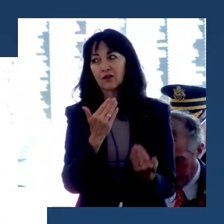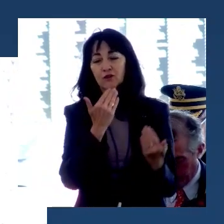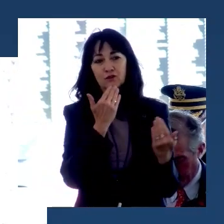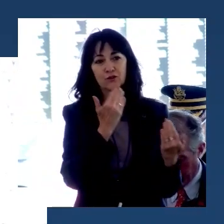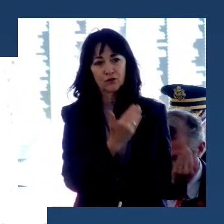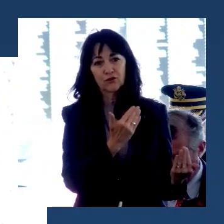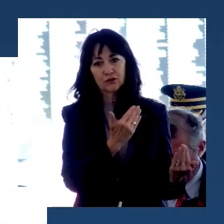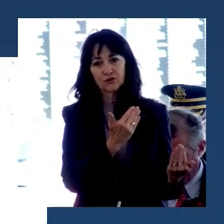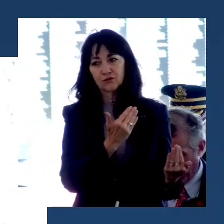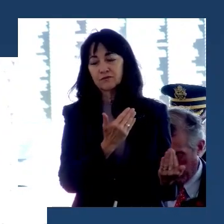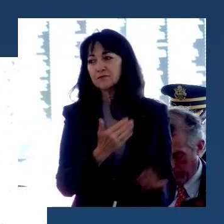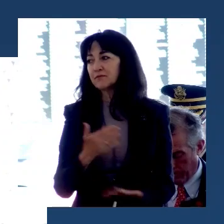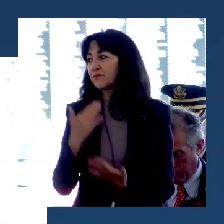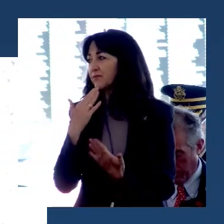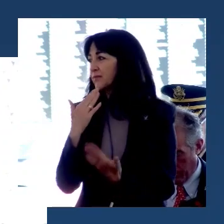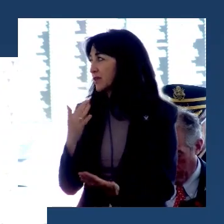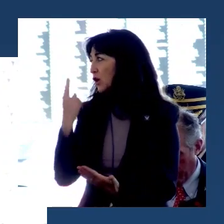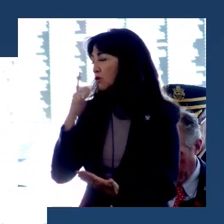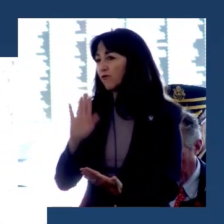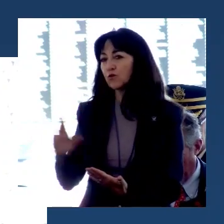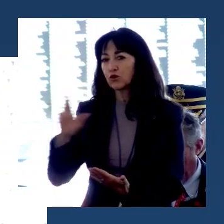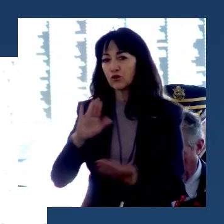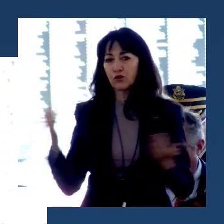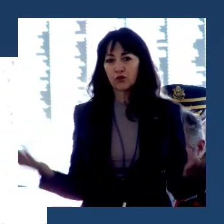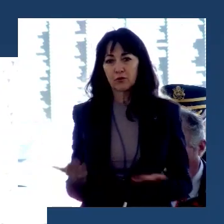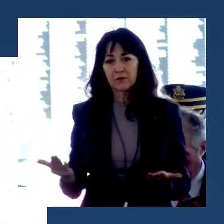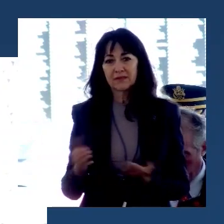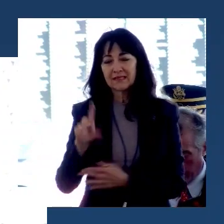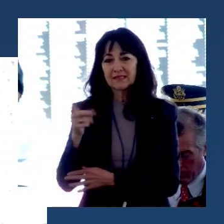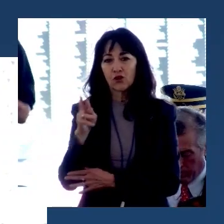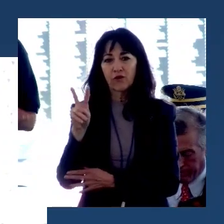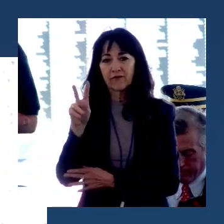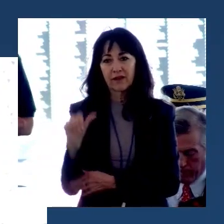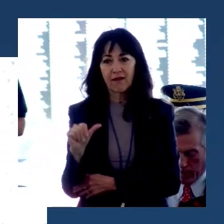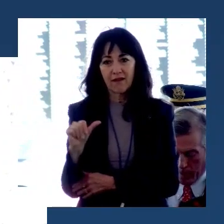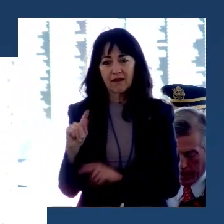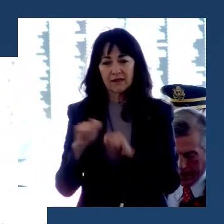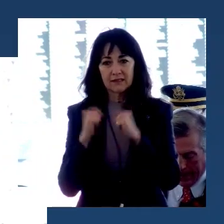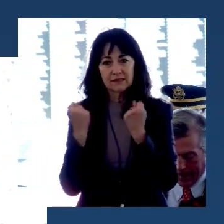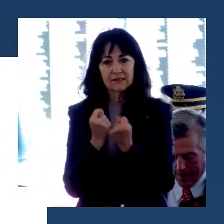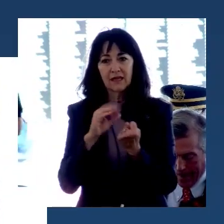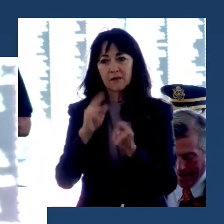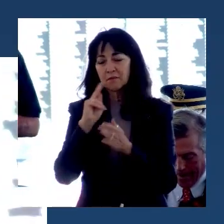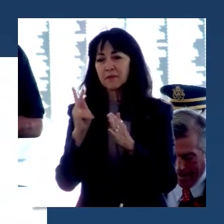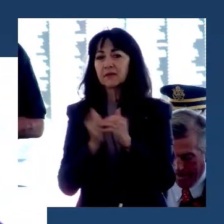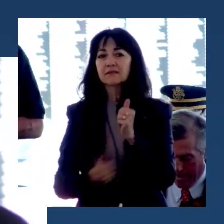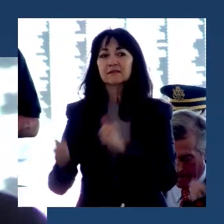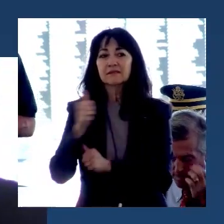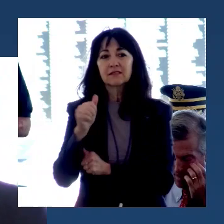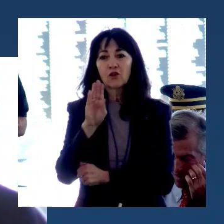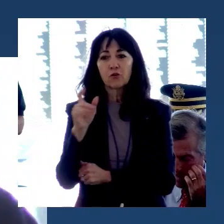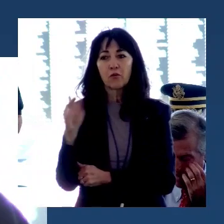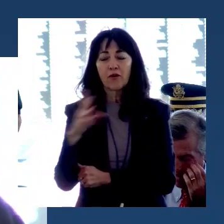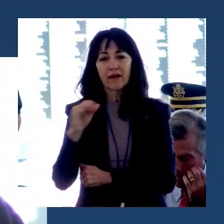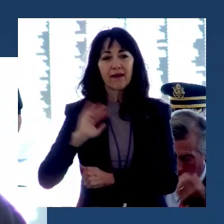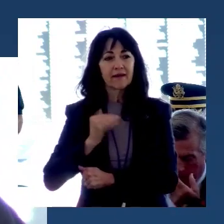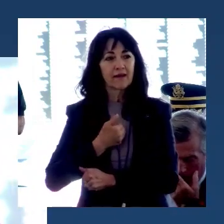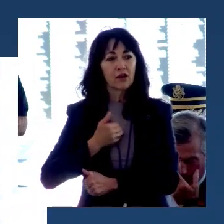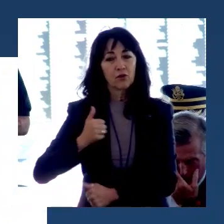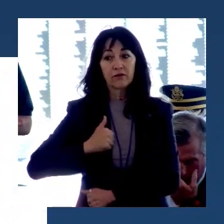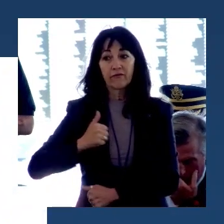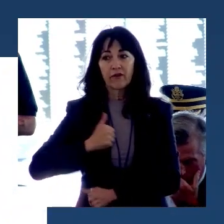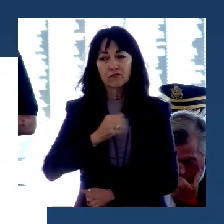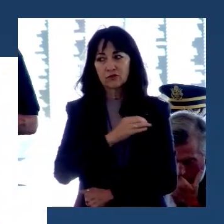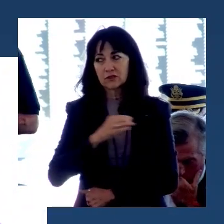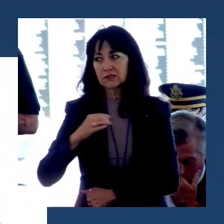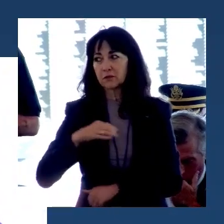for your presence. Thank you to the DRBA team and to Secretary Bullock and our Veterans Commission. I know many